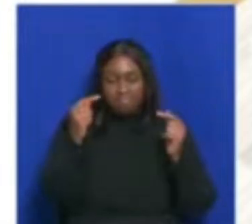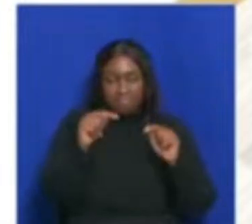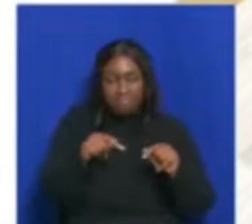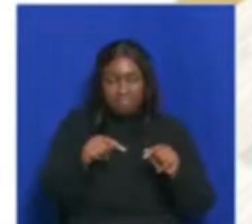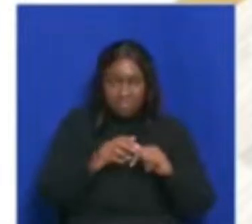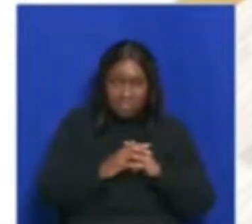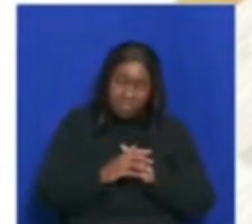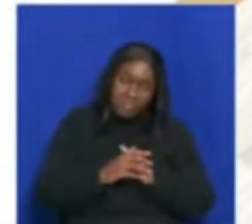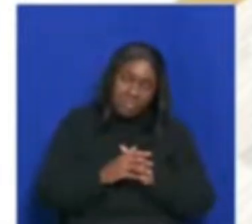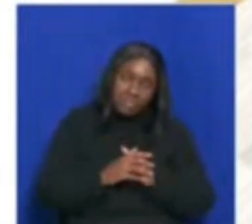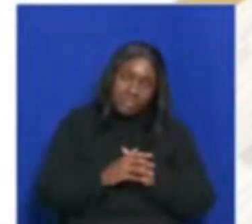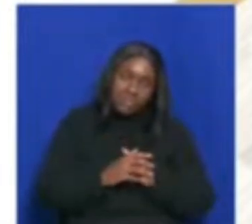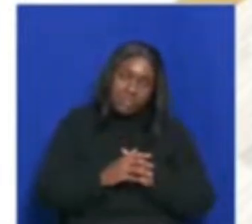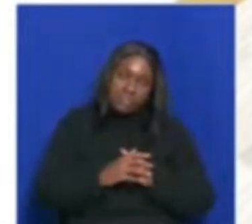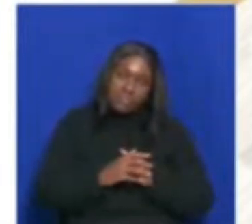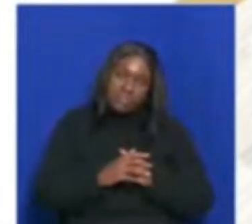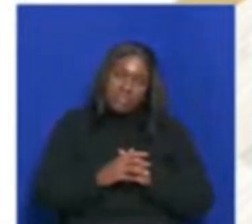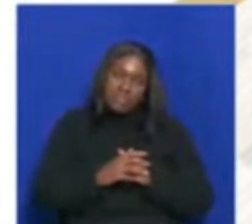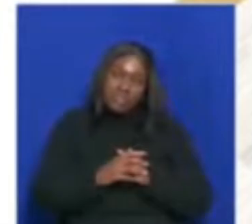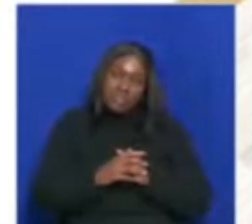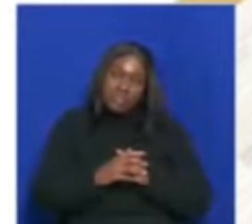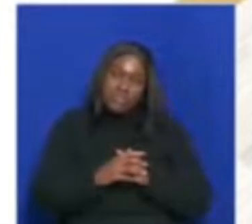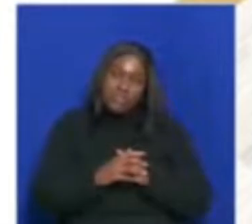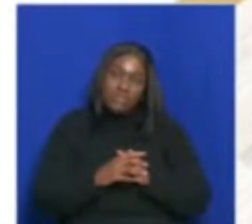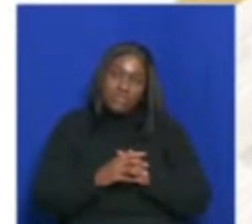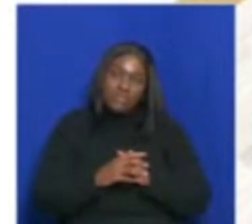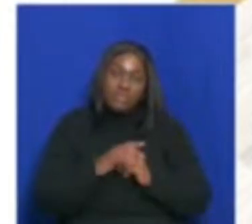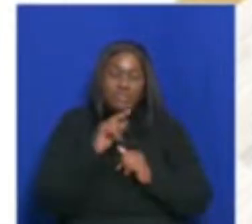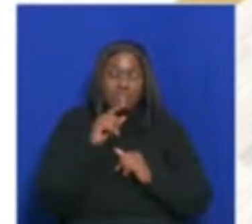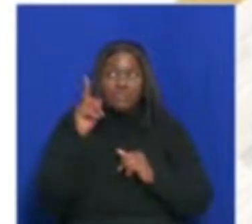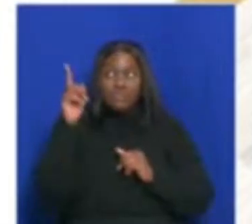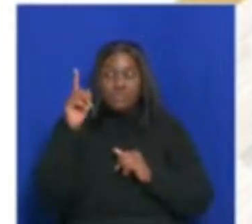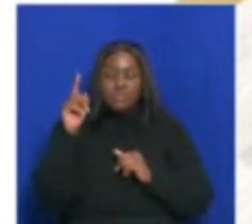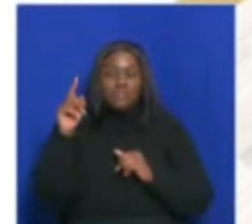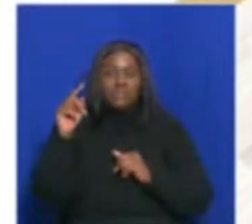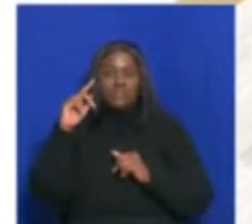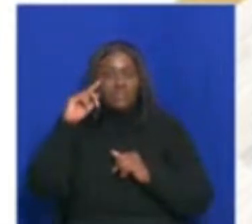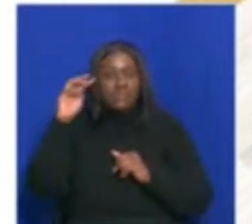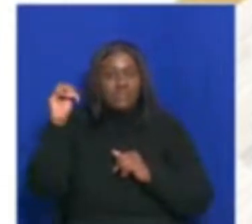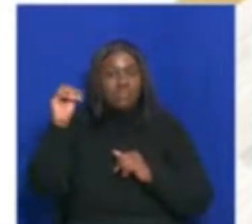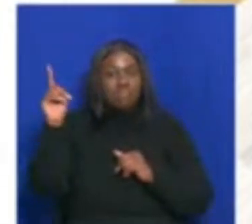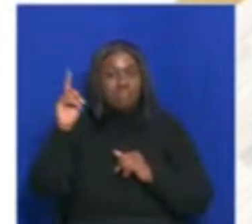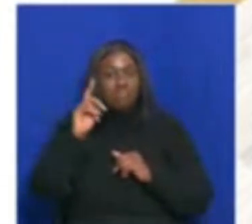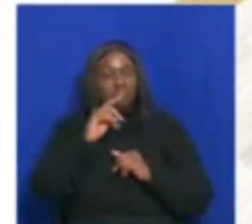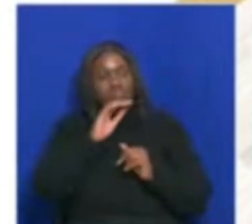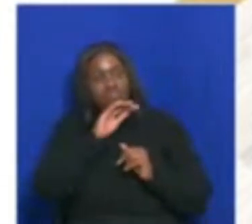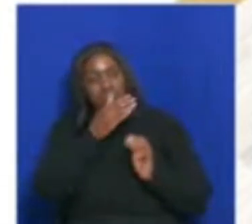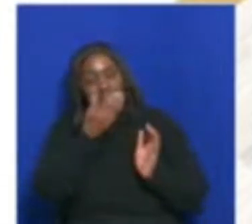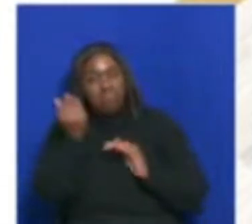to Provincial Commissioner's office by Major General Gobosi.